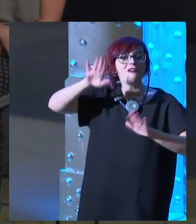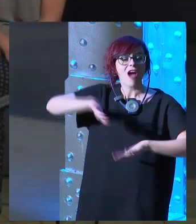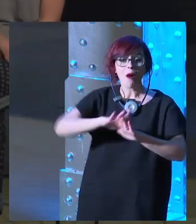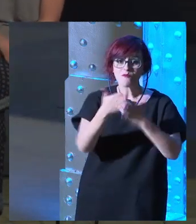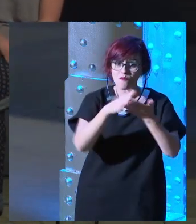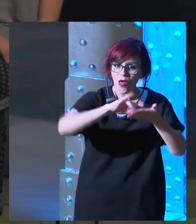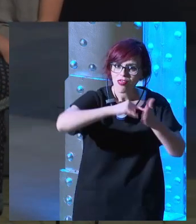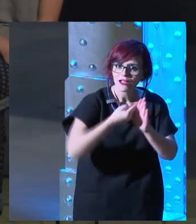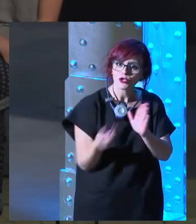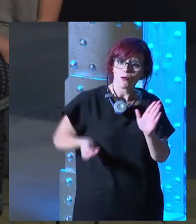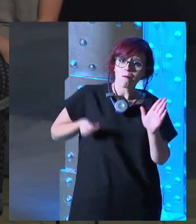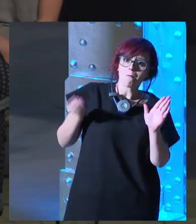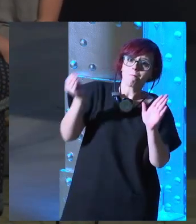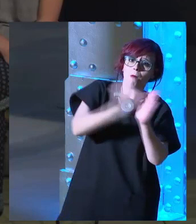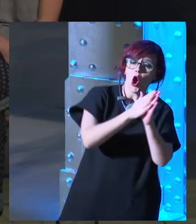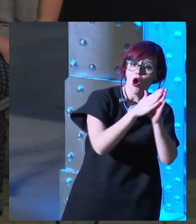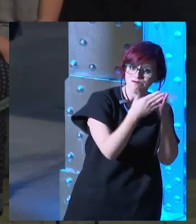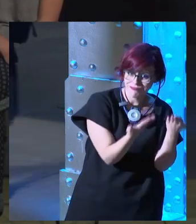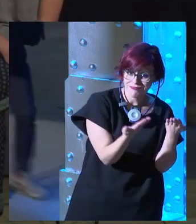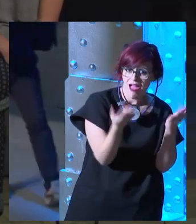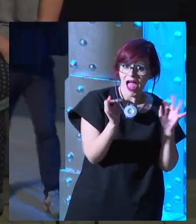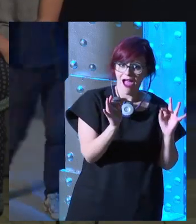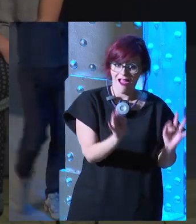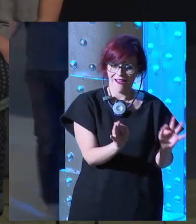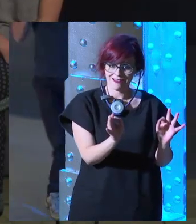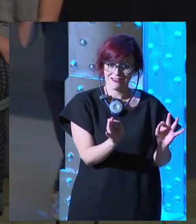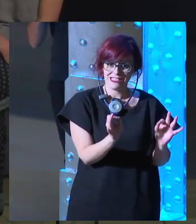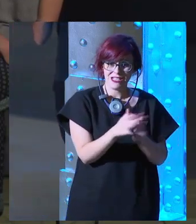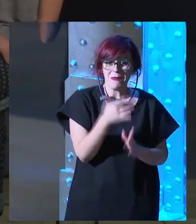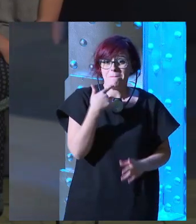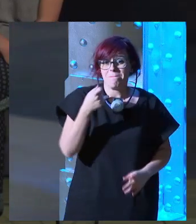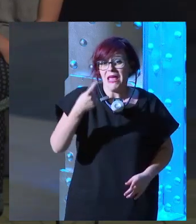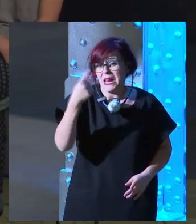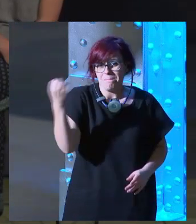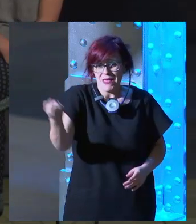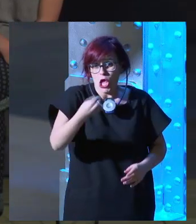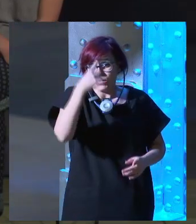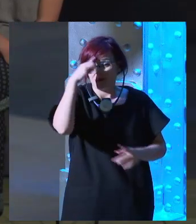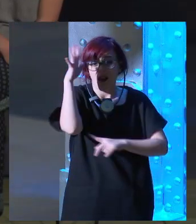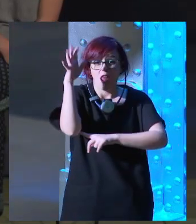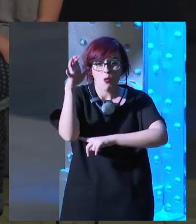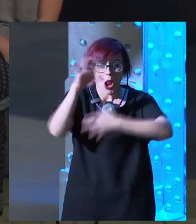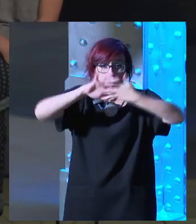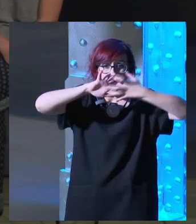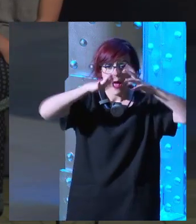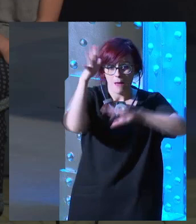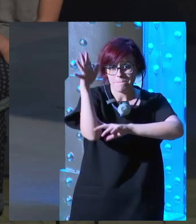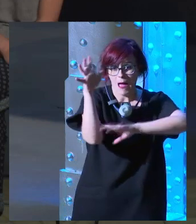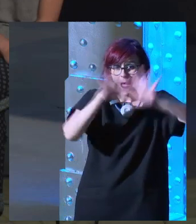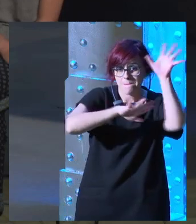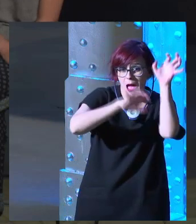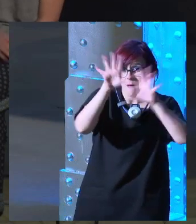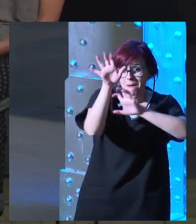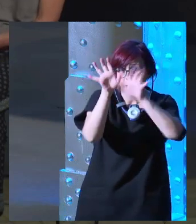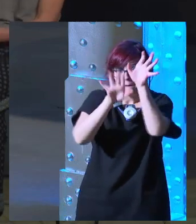think how many billion neurons there are in the brain firing at any one time, making connections, we can make so many